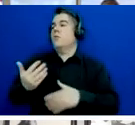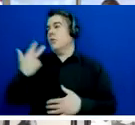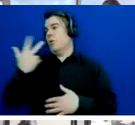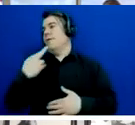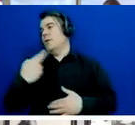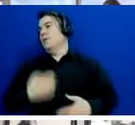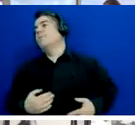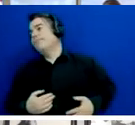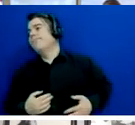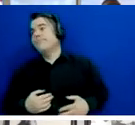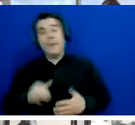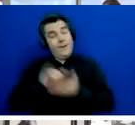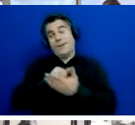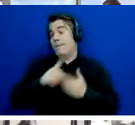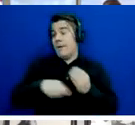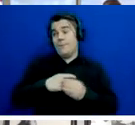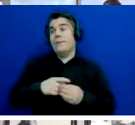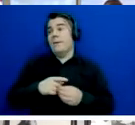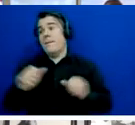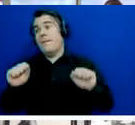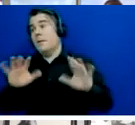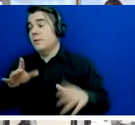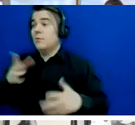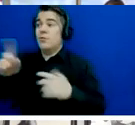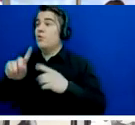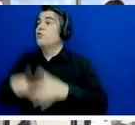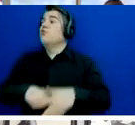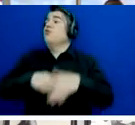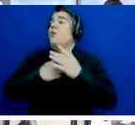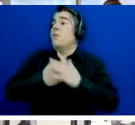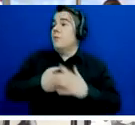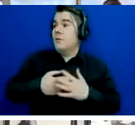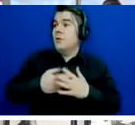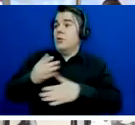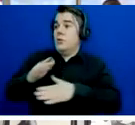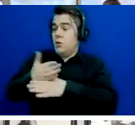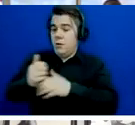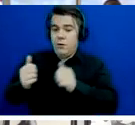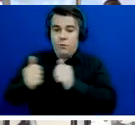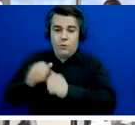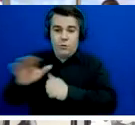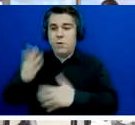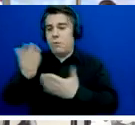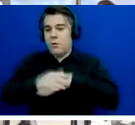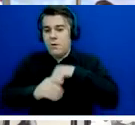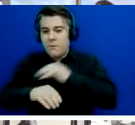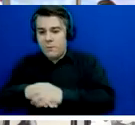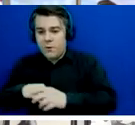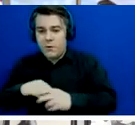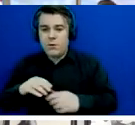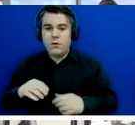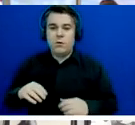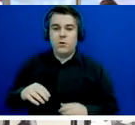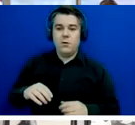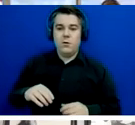That's the magic recipe, right? Is when you're first starting out, sharing with the people you're comfortable with. Hey,